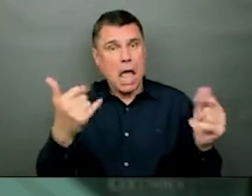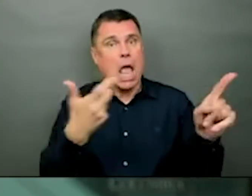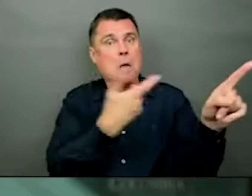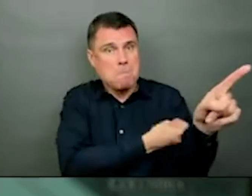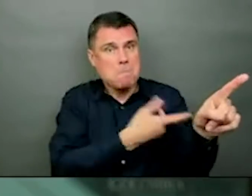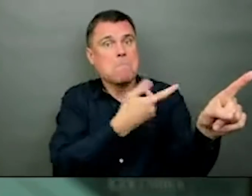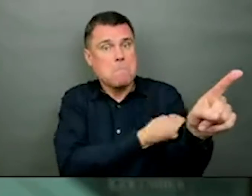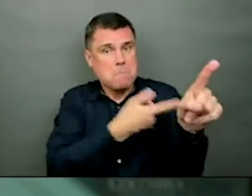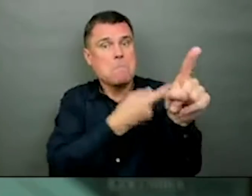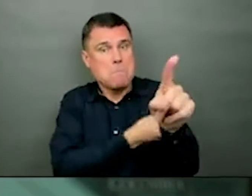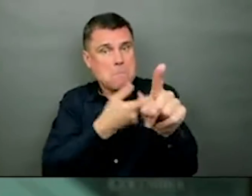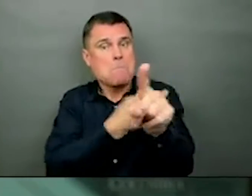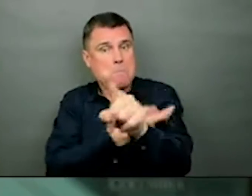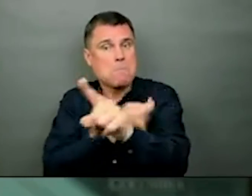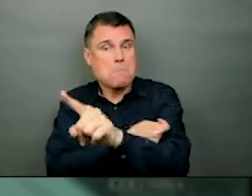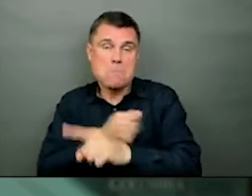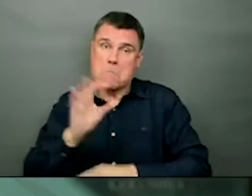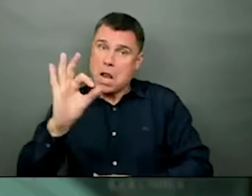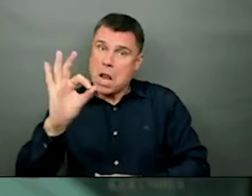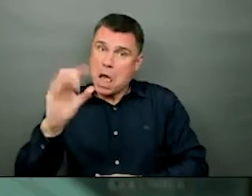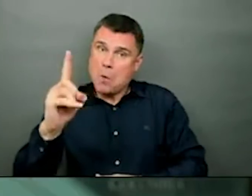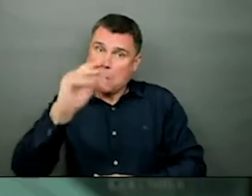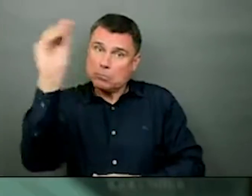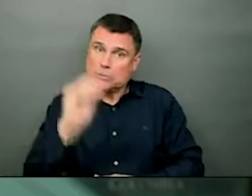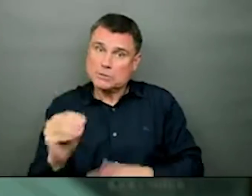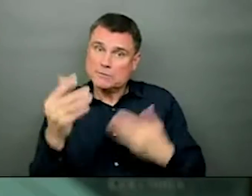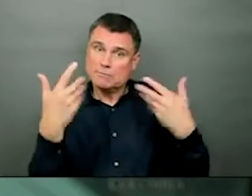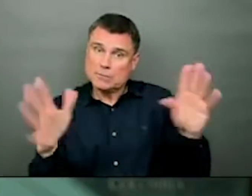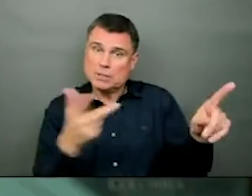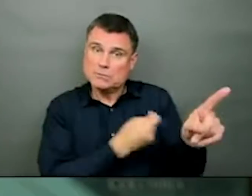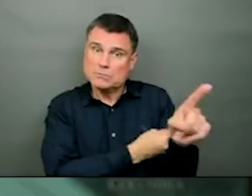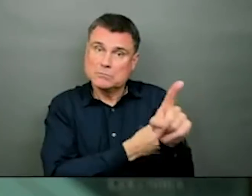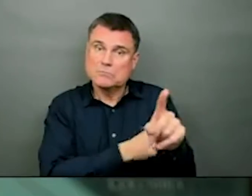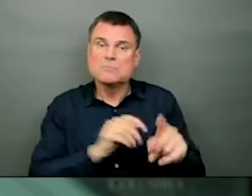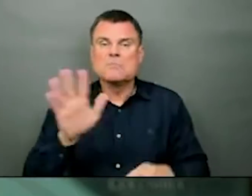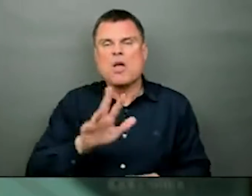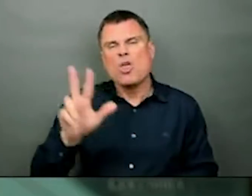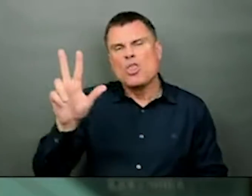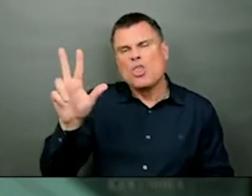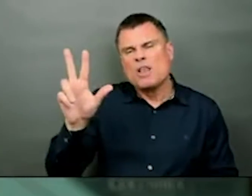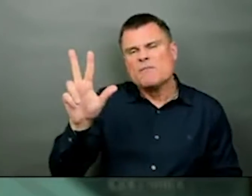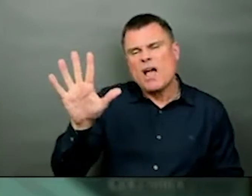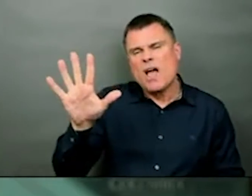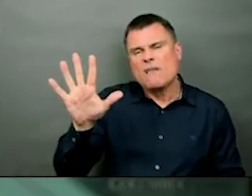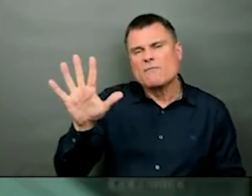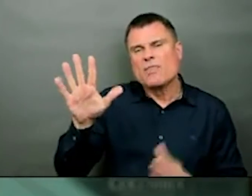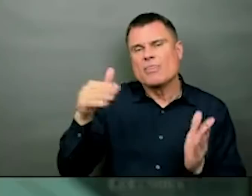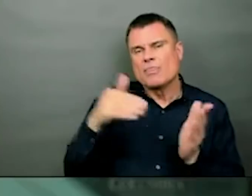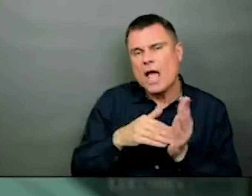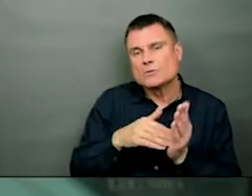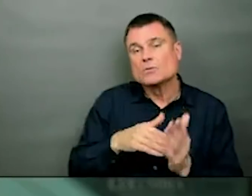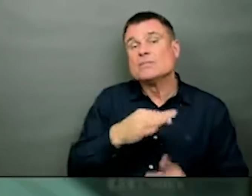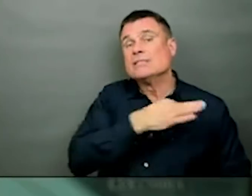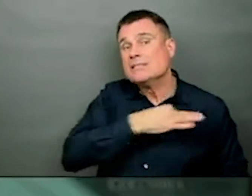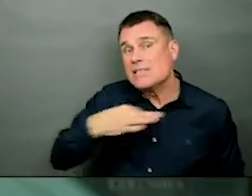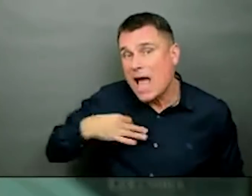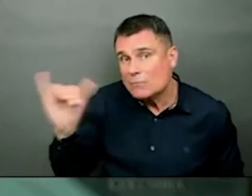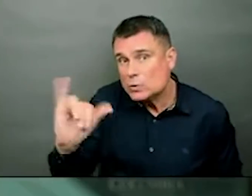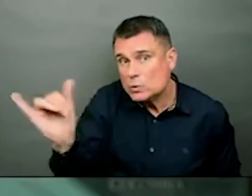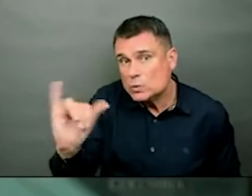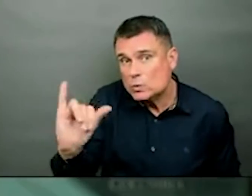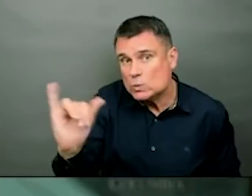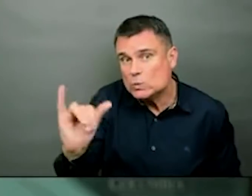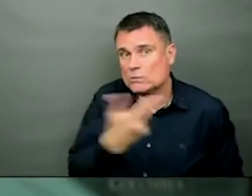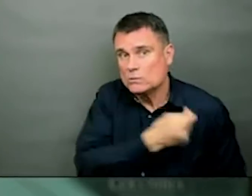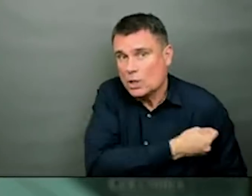residents, I believe it's somewhere in the neighborhood of 35,000 to 36,000 staff people in